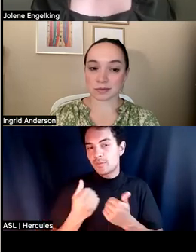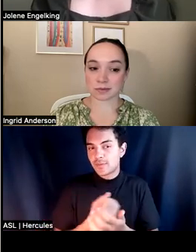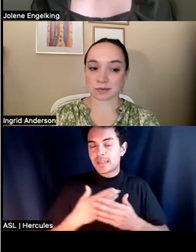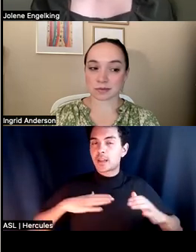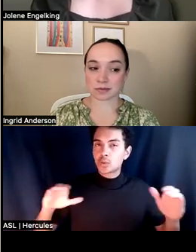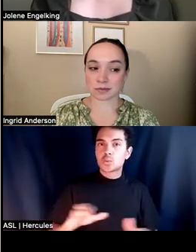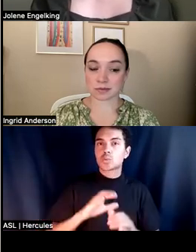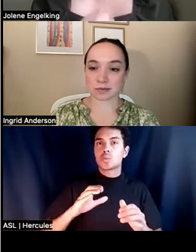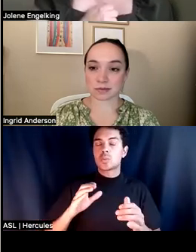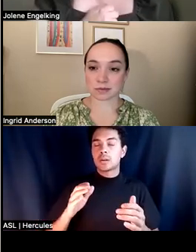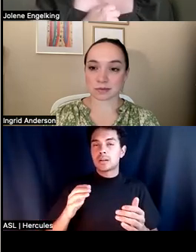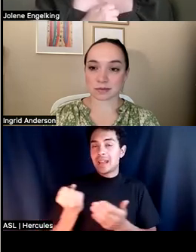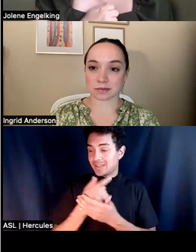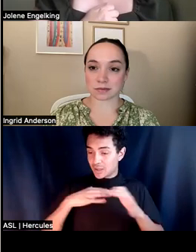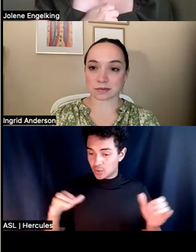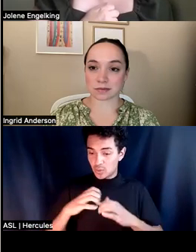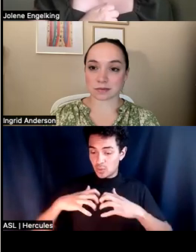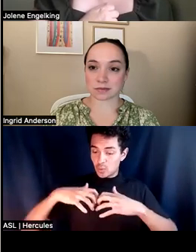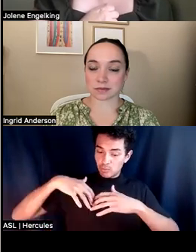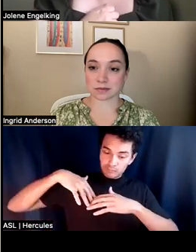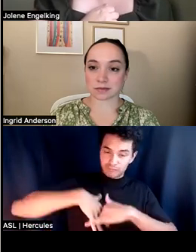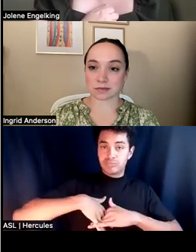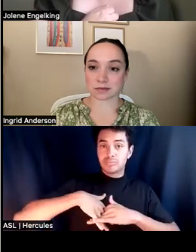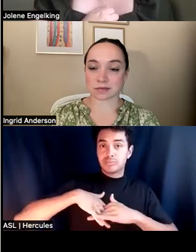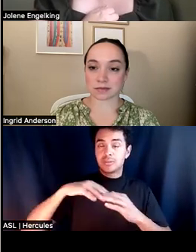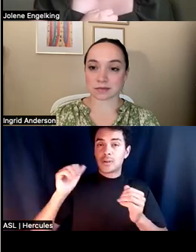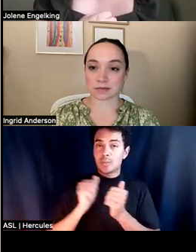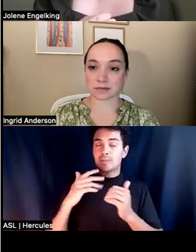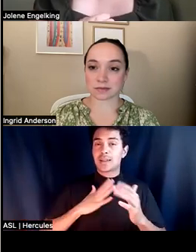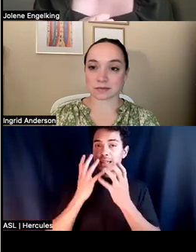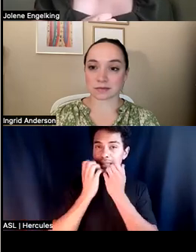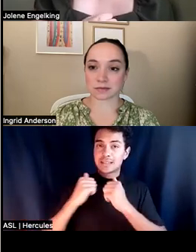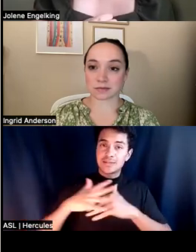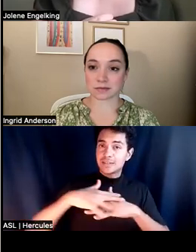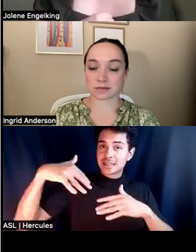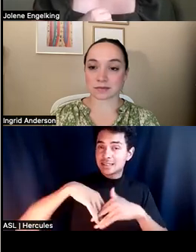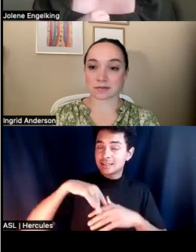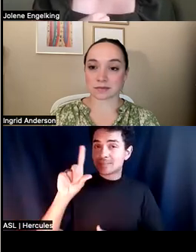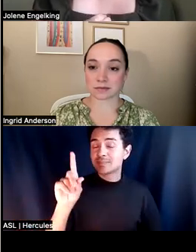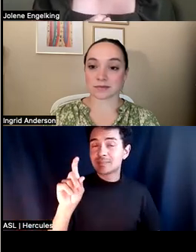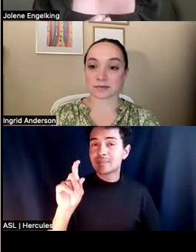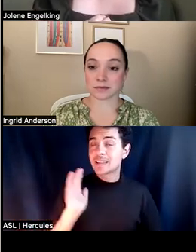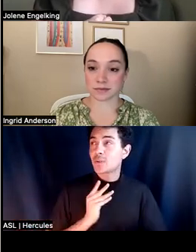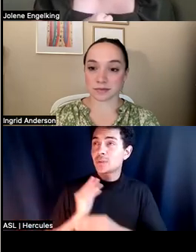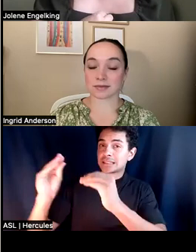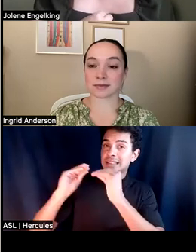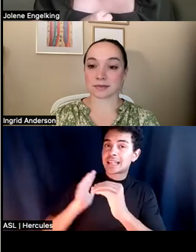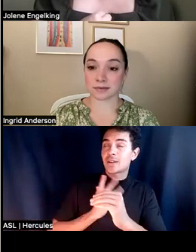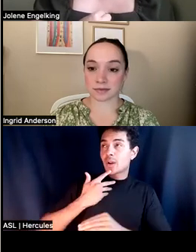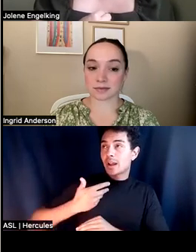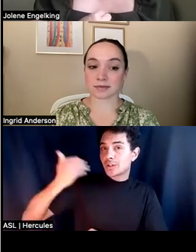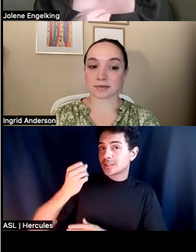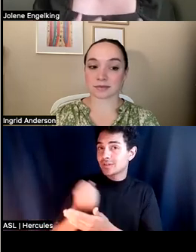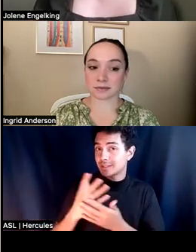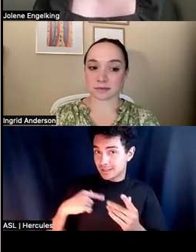everything I do is not fully grounded in values and not fully grounded in like the teachings of our elders and things like